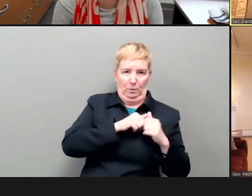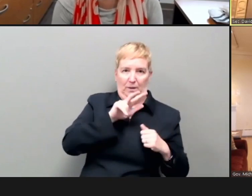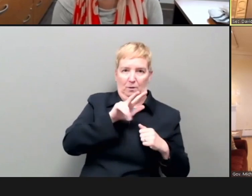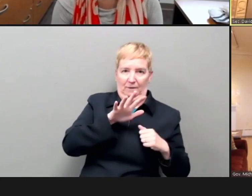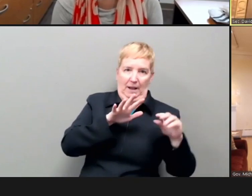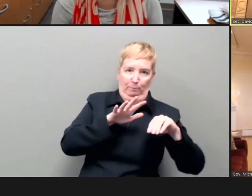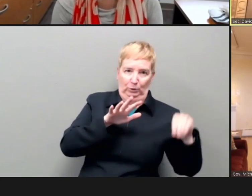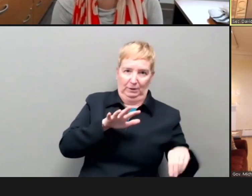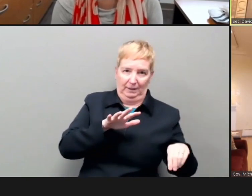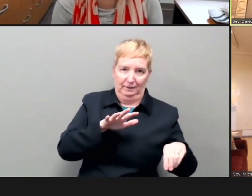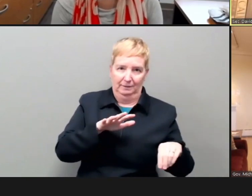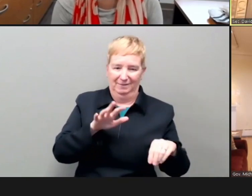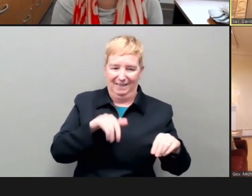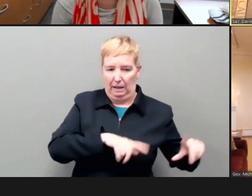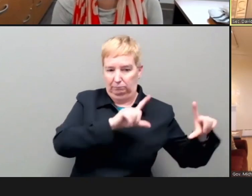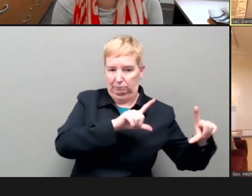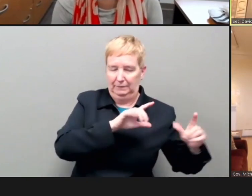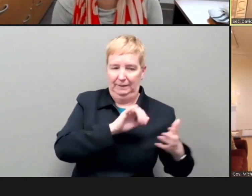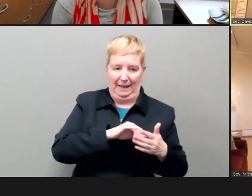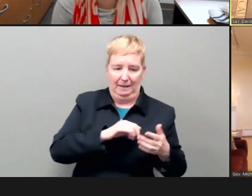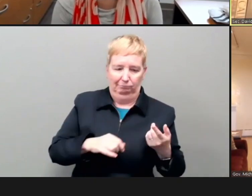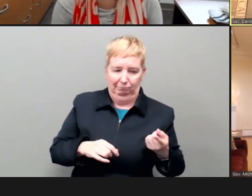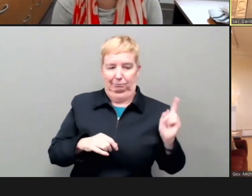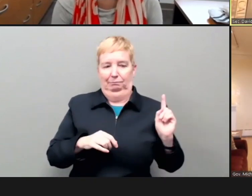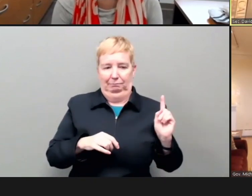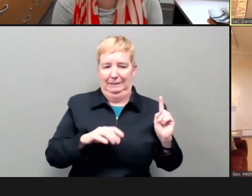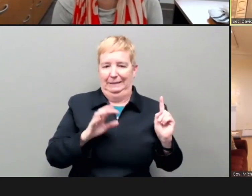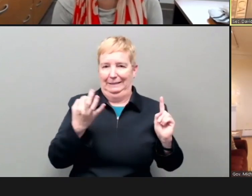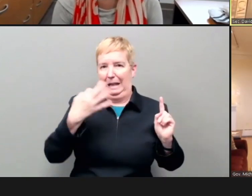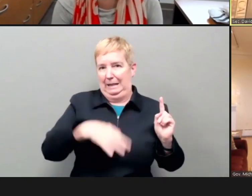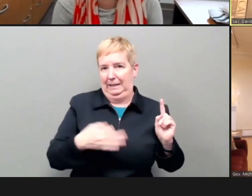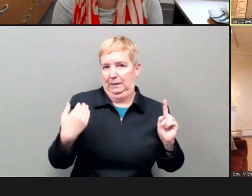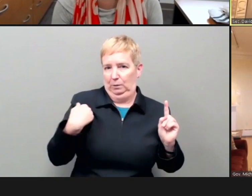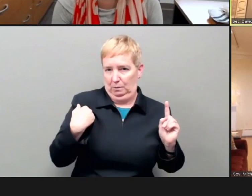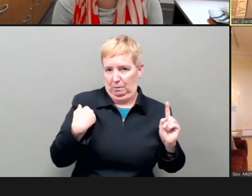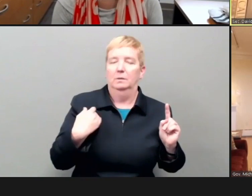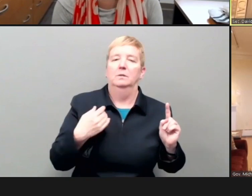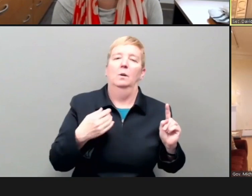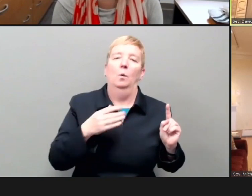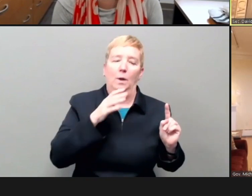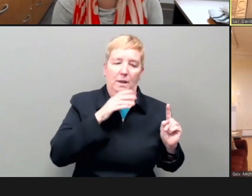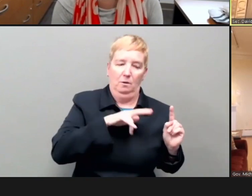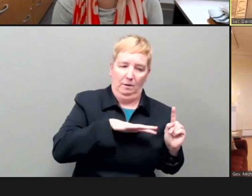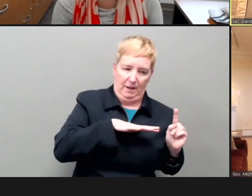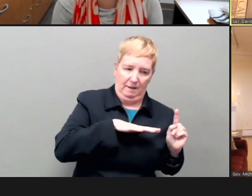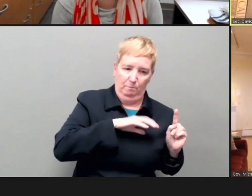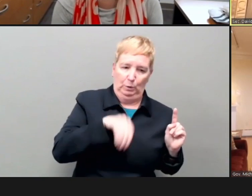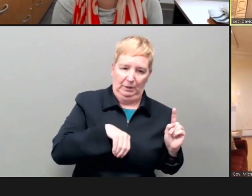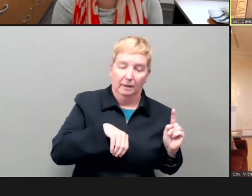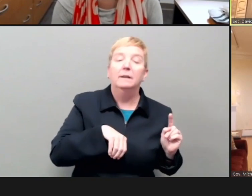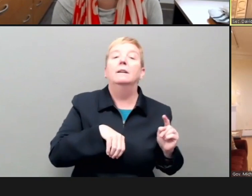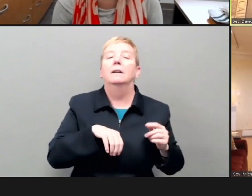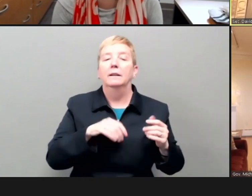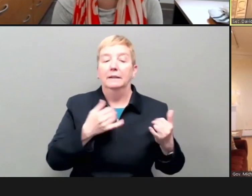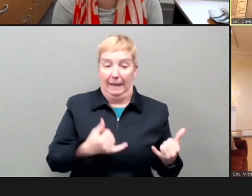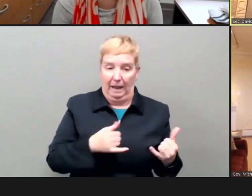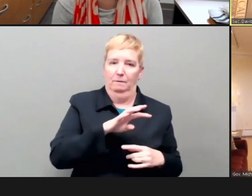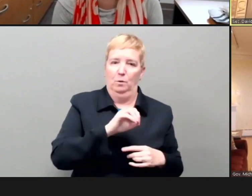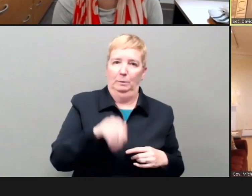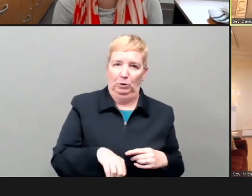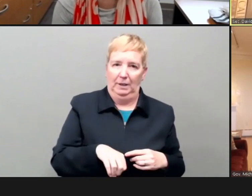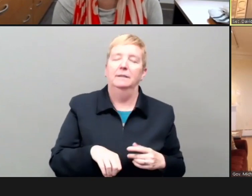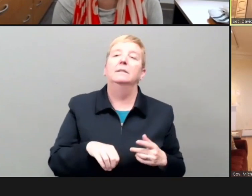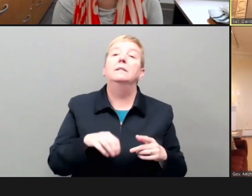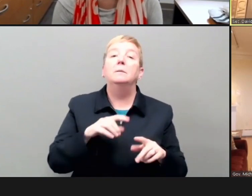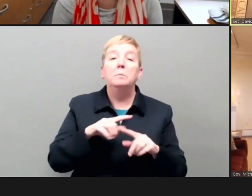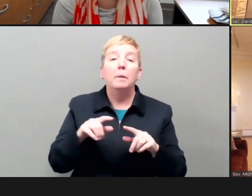one which is now whatever it is, 8 or 9 days ago. So so I appreciate you bringing that up, because going